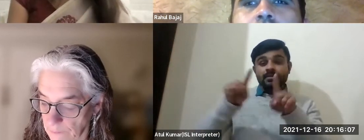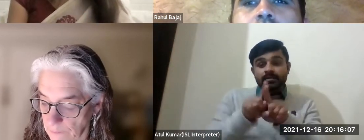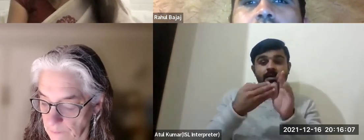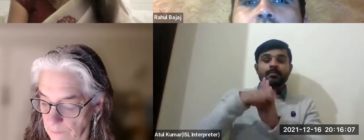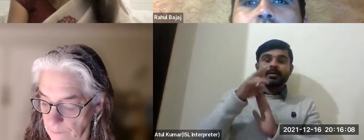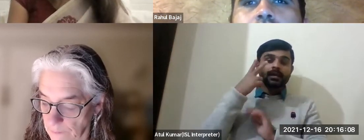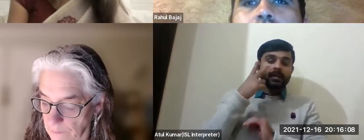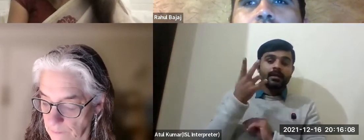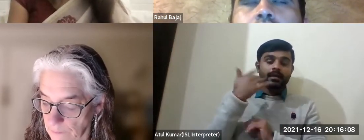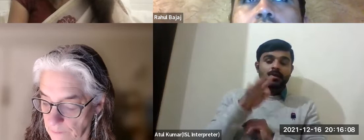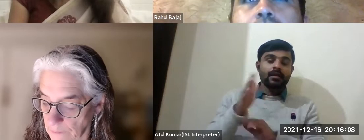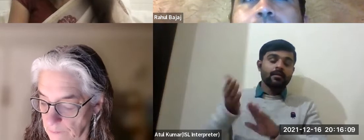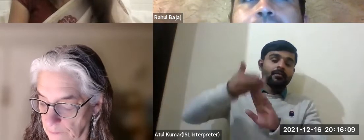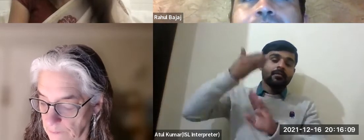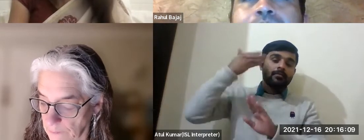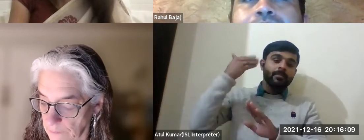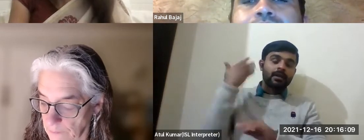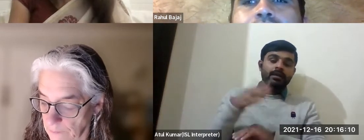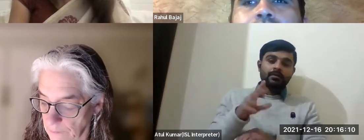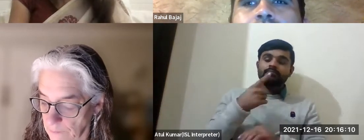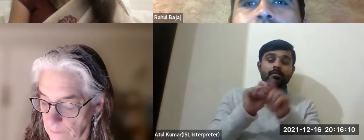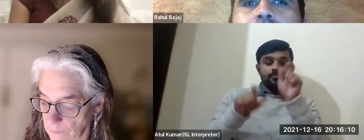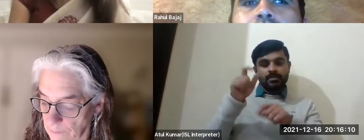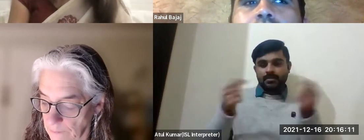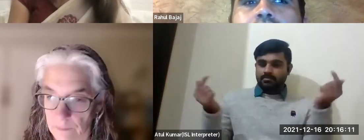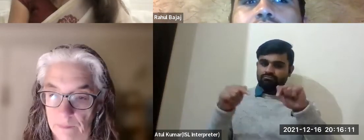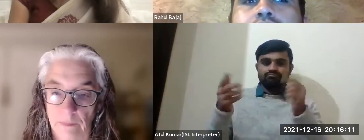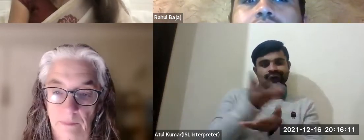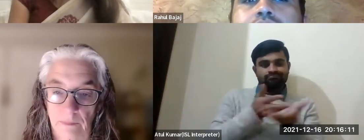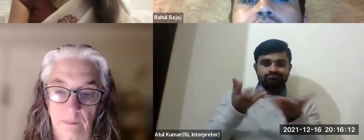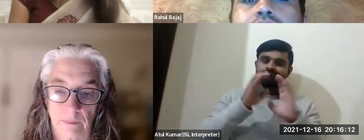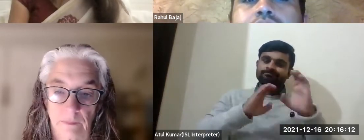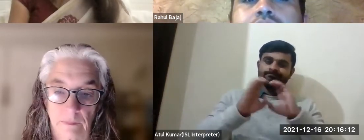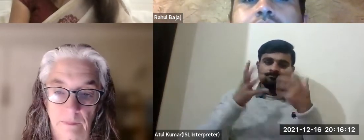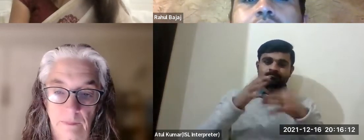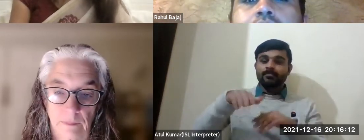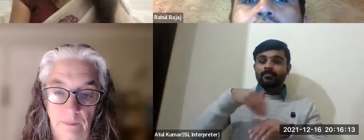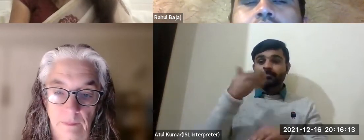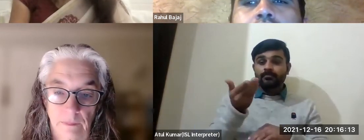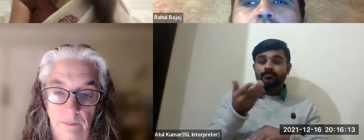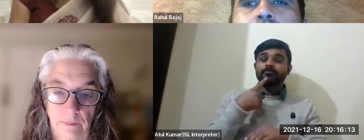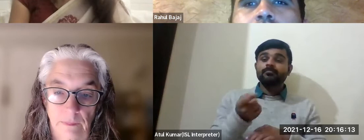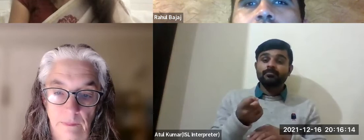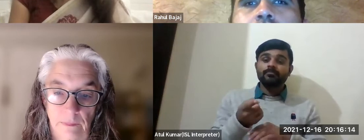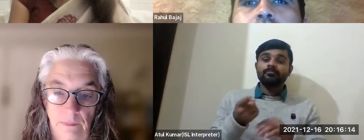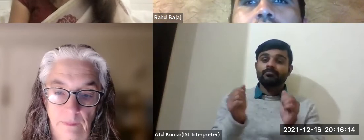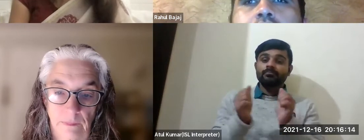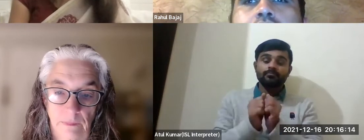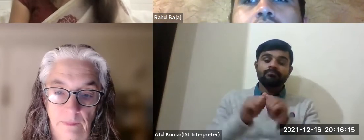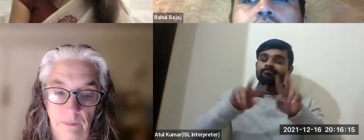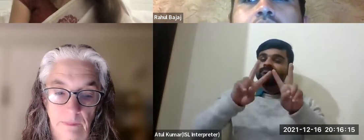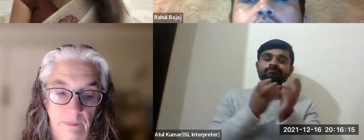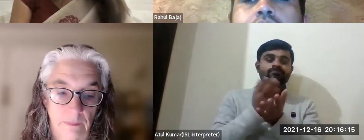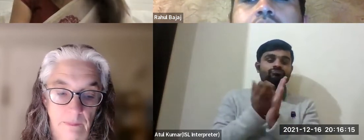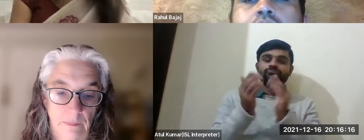we've seen in the past is that Hmm. people come to the table to talk, but after that, it kind of gets diluted and it goes